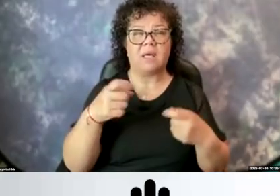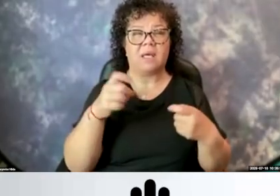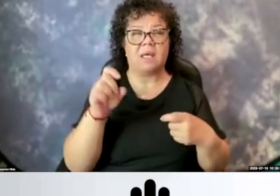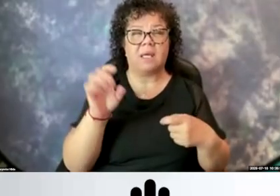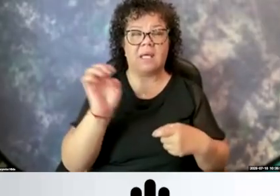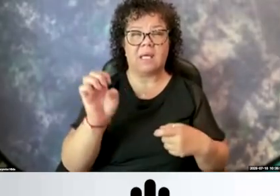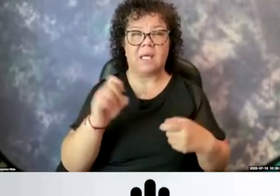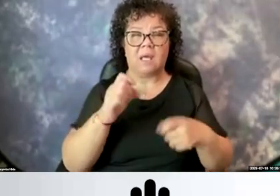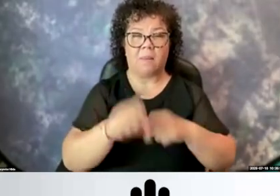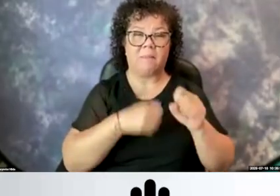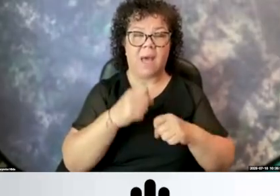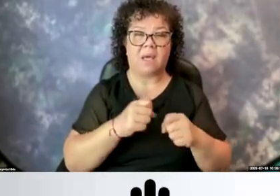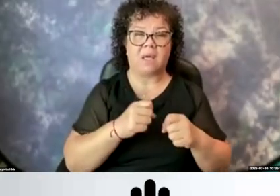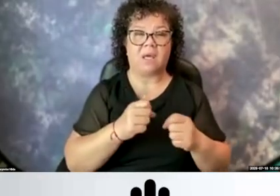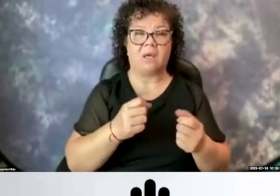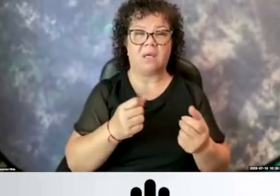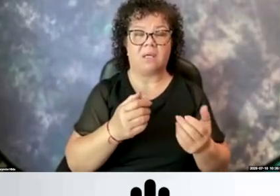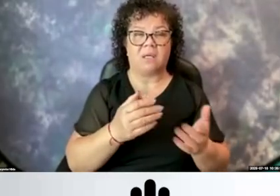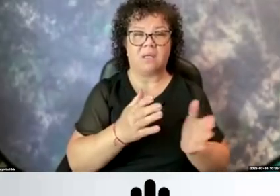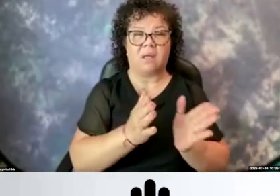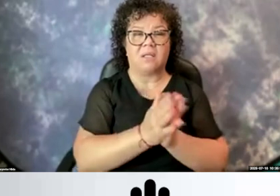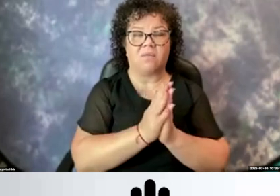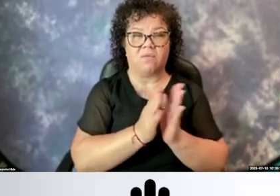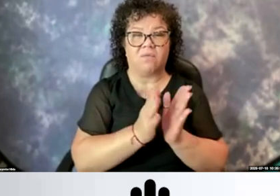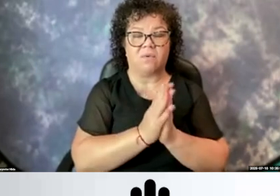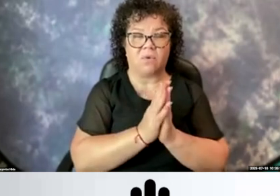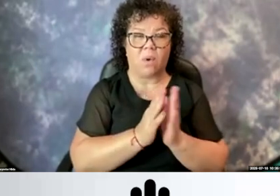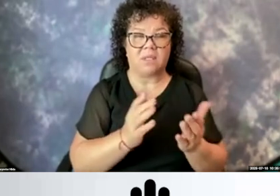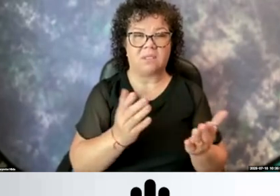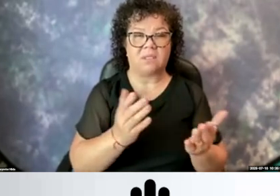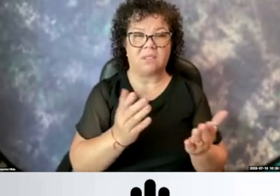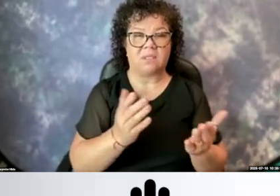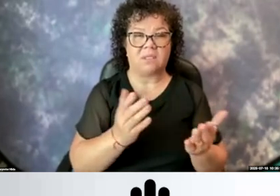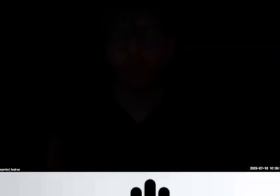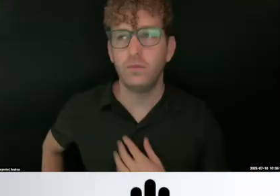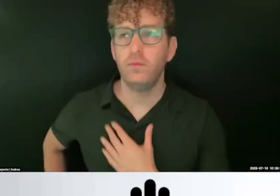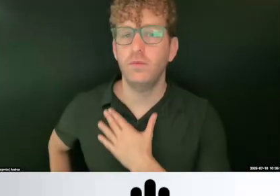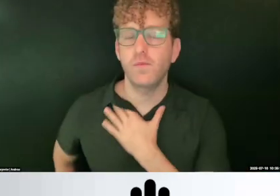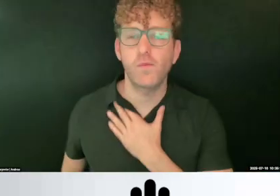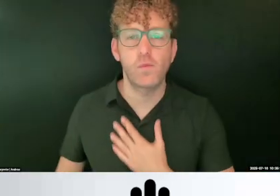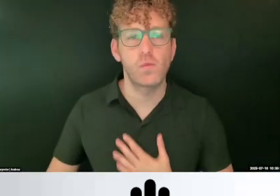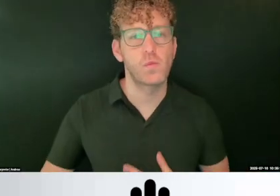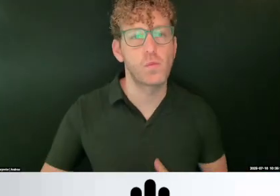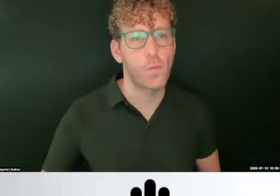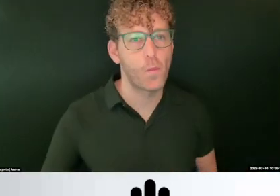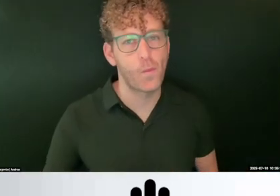will announce any updates as soon as we have them. Thank you for your question,